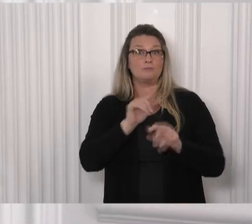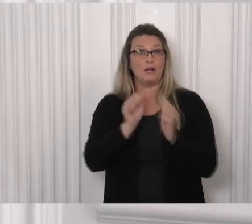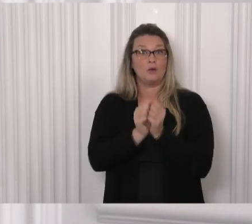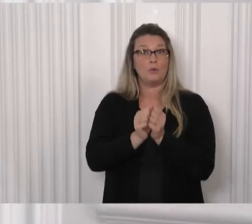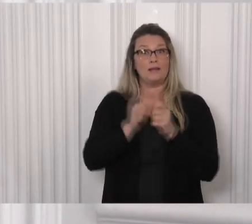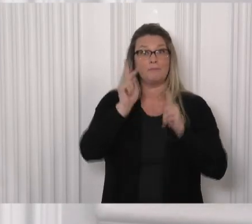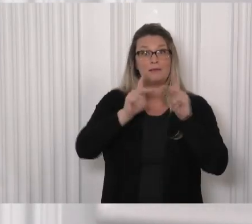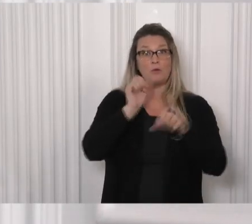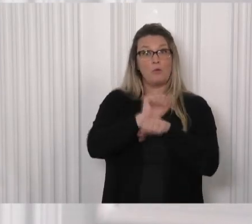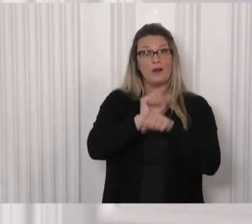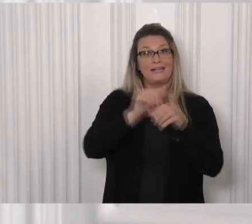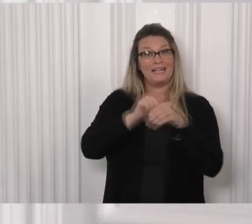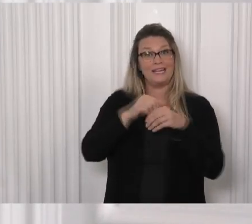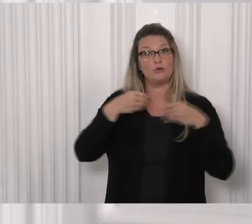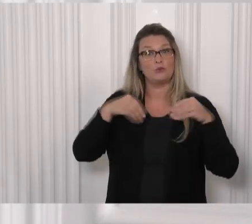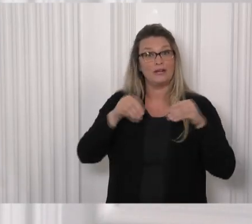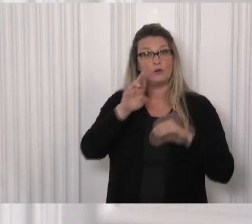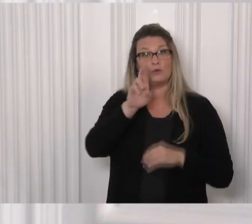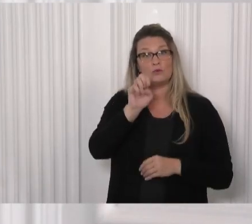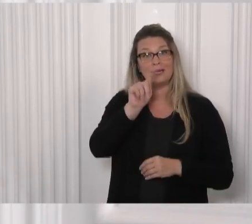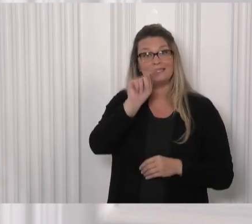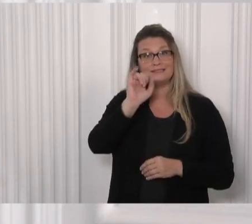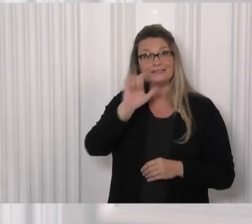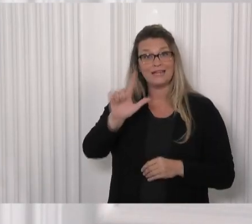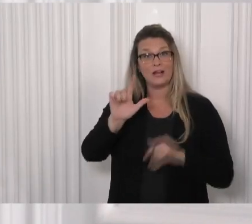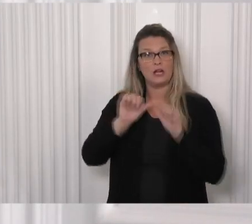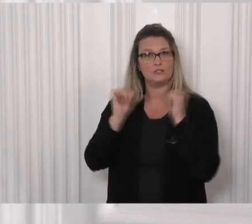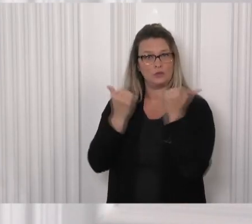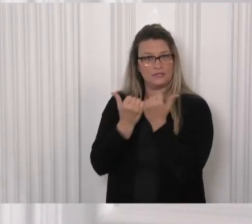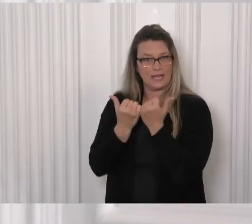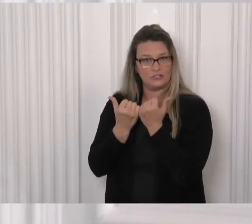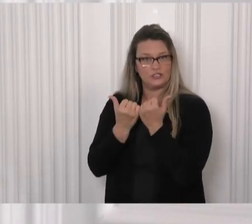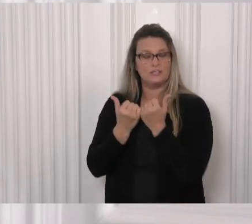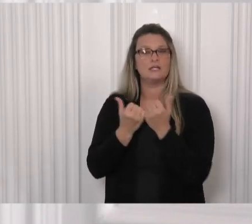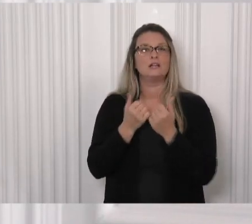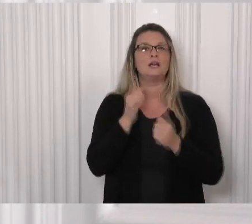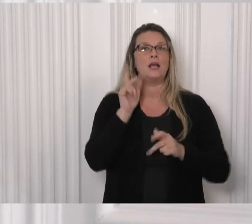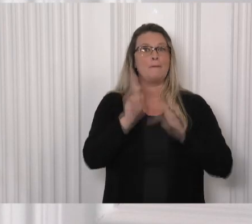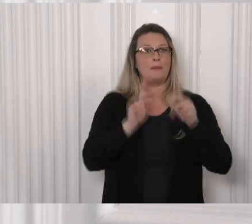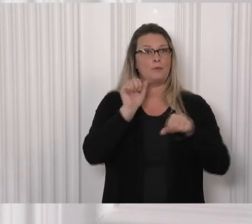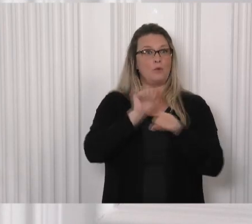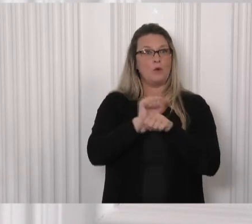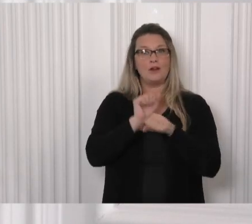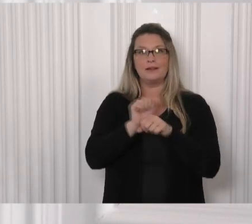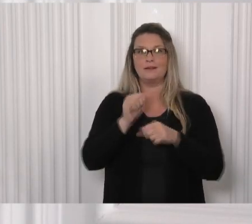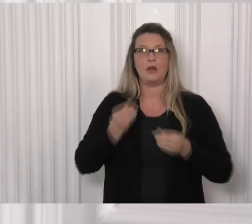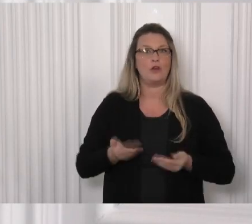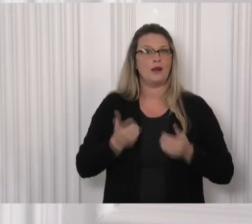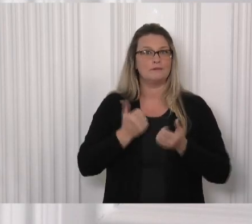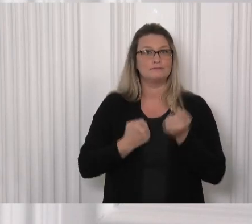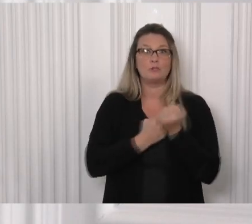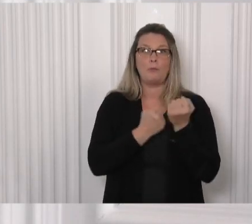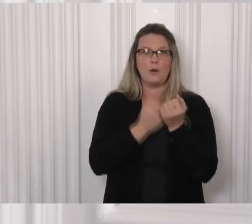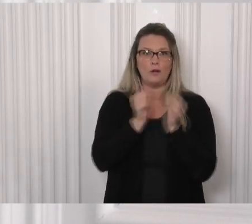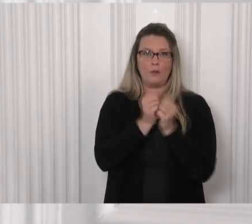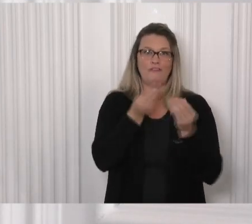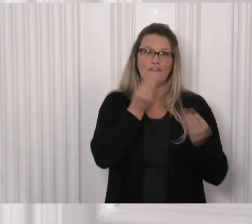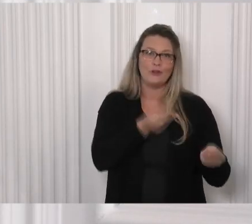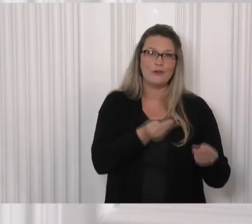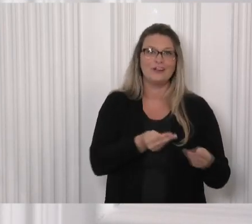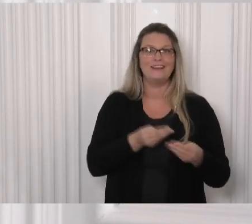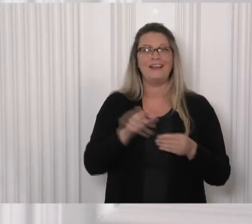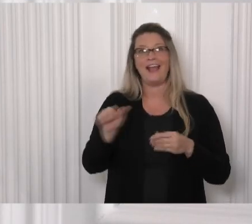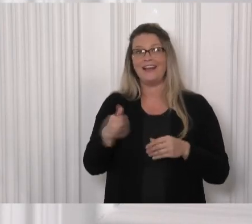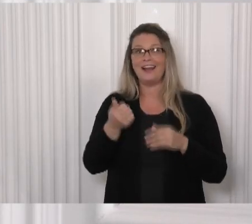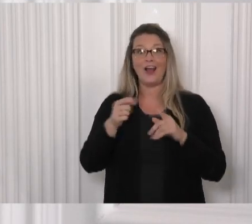do better prevention for those workers out there who are supplying us with the food and the essential services. We'll work with banks and